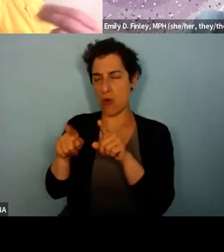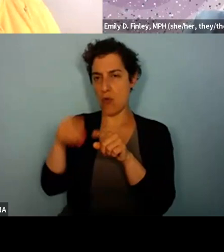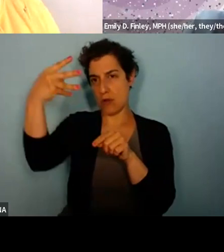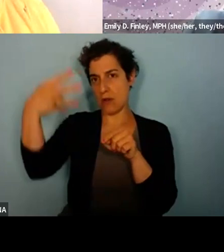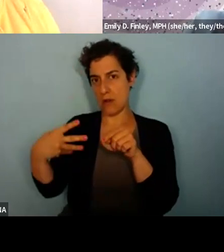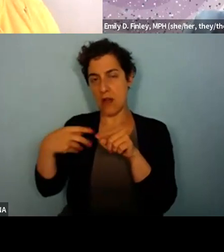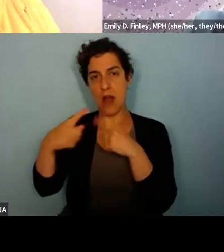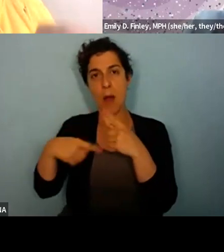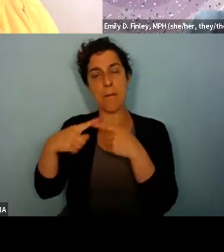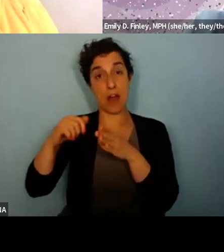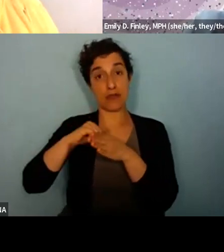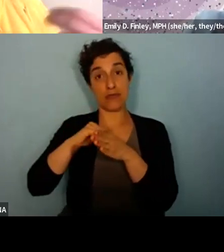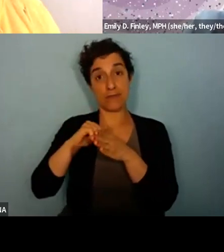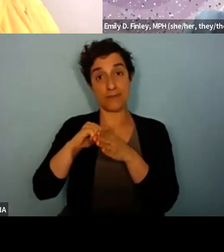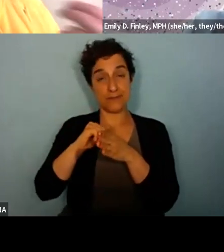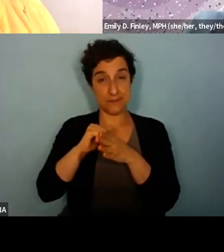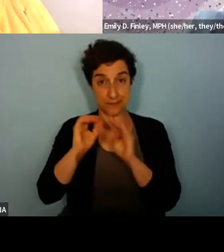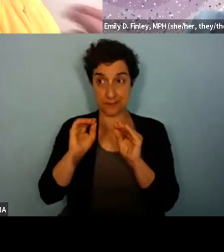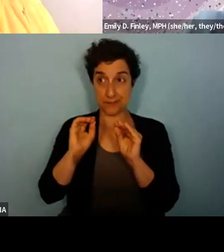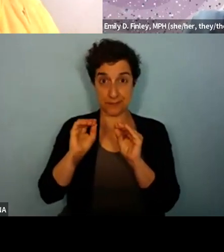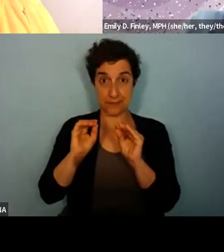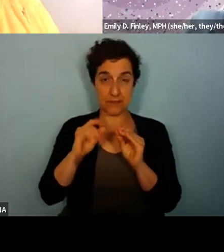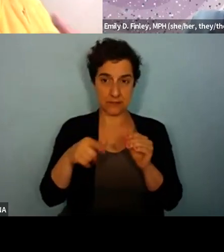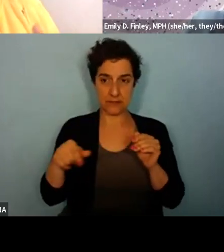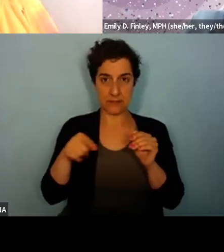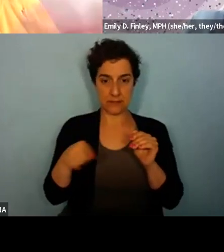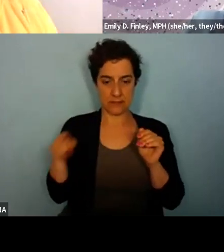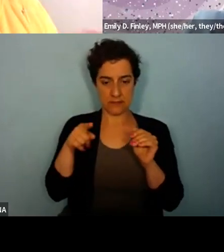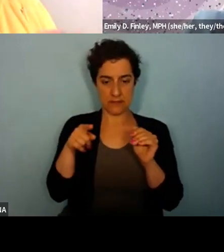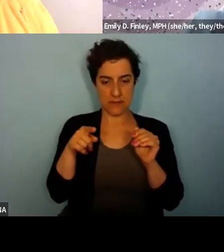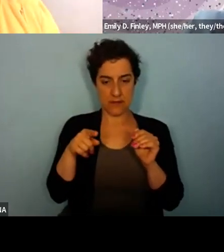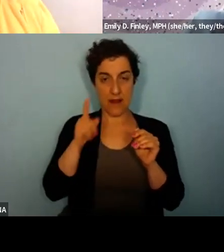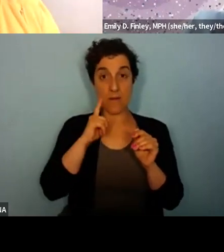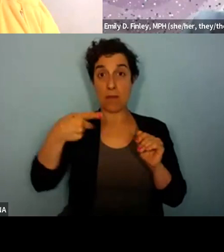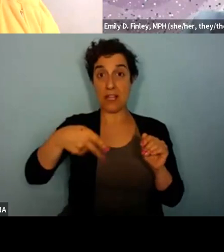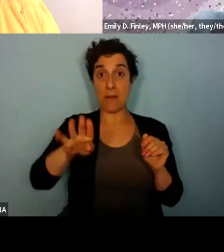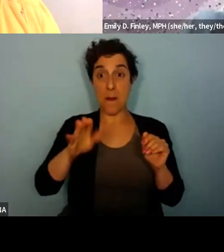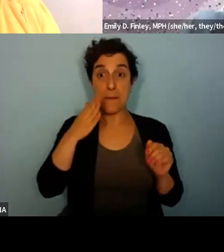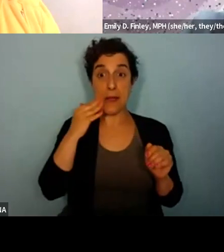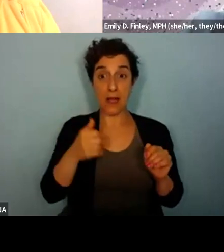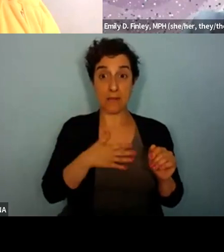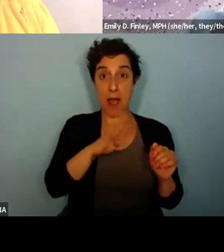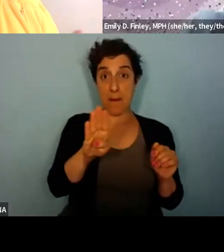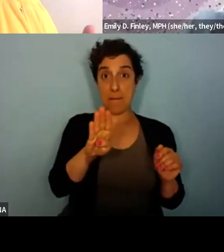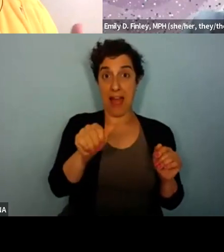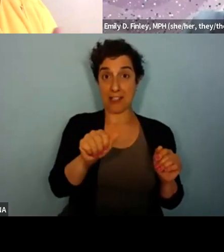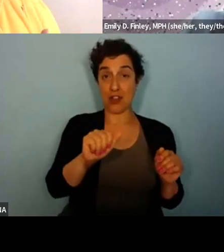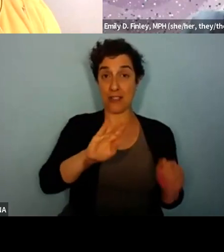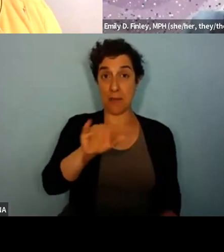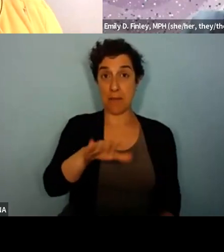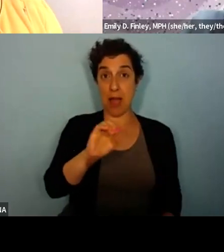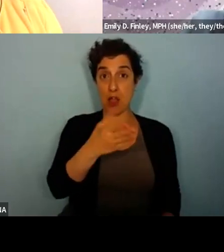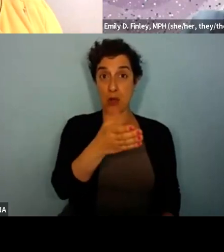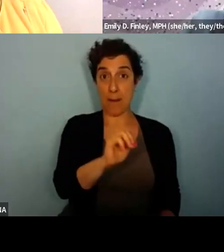about training in participatory budgeting, because my bachelor's is in biochemistry,